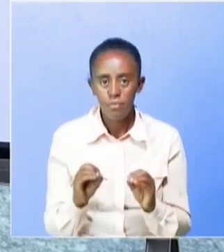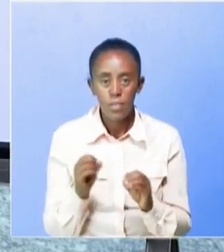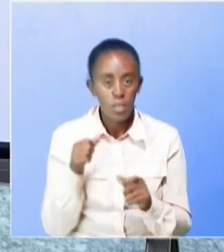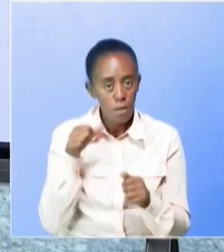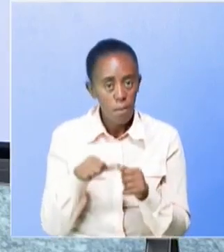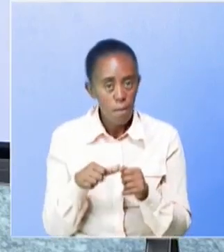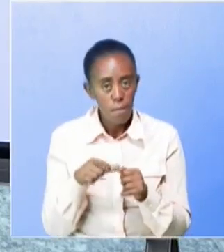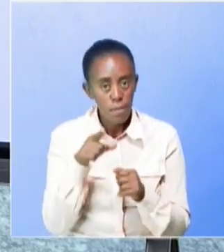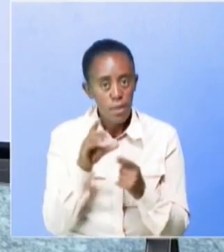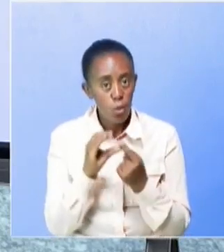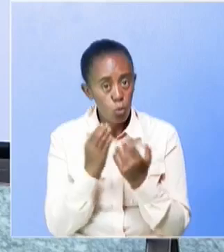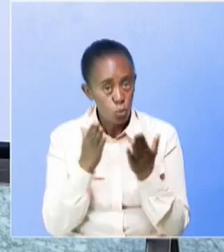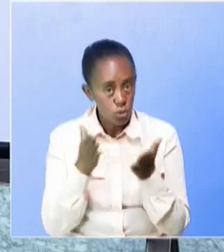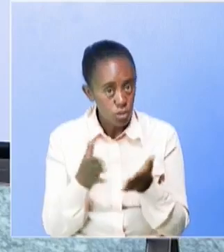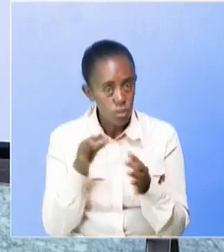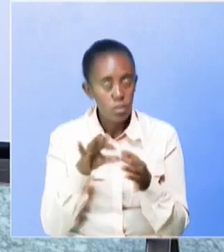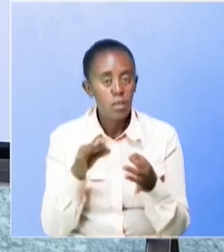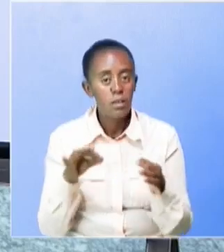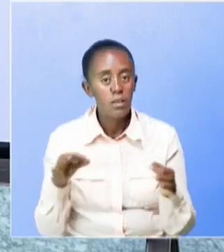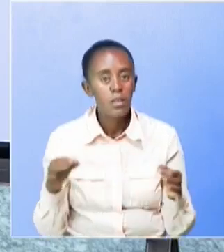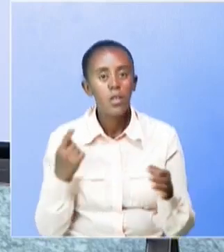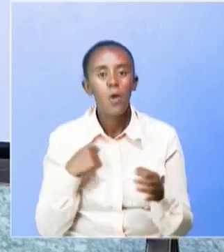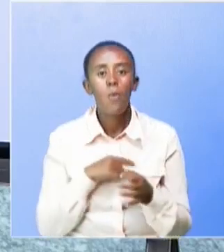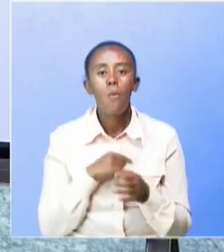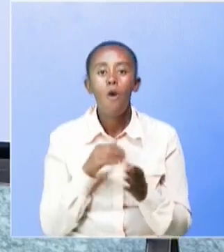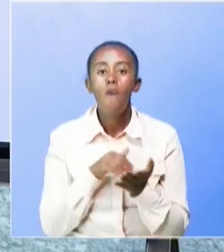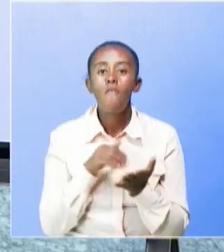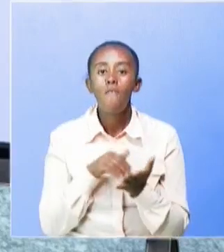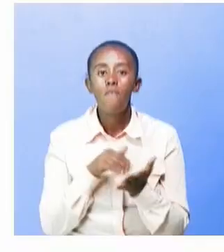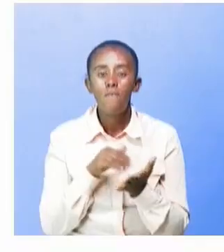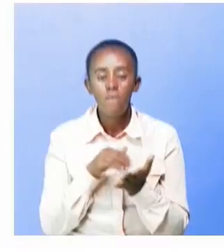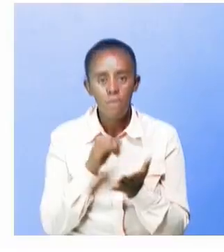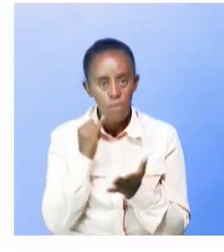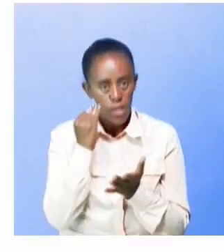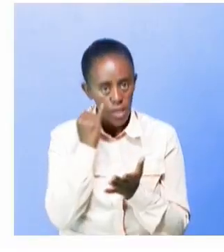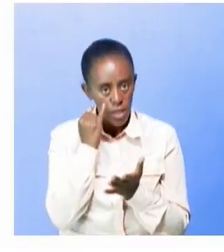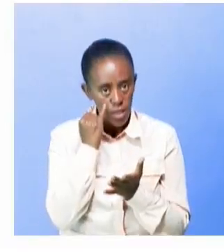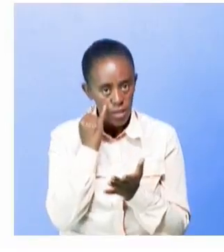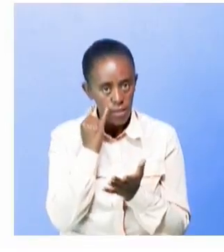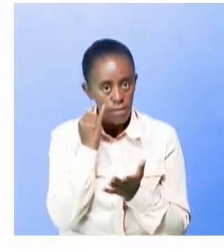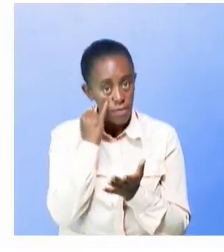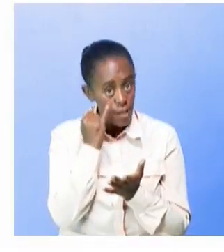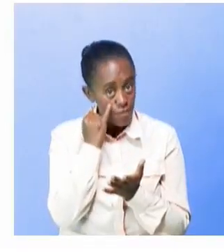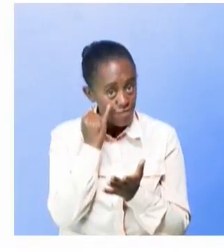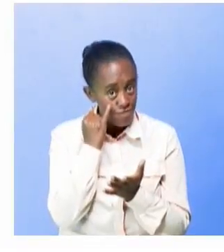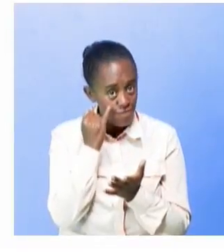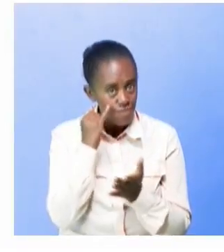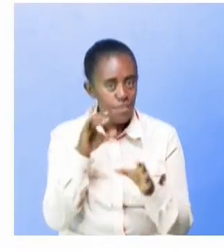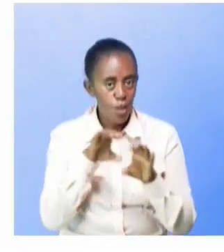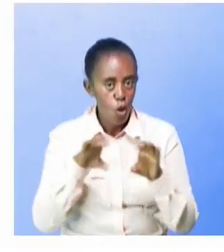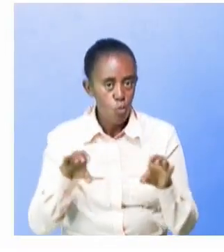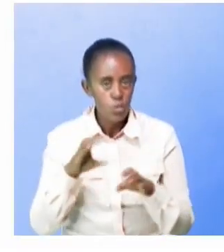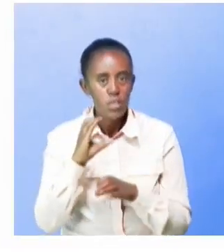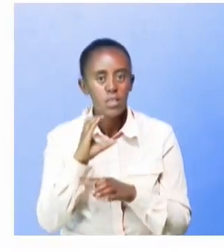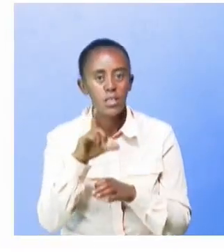if it's a conditional sentence, we often use the if clause.